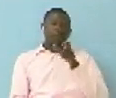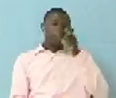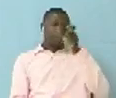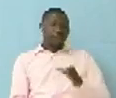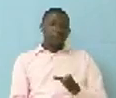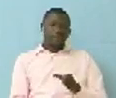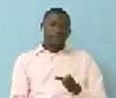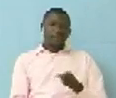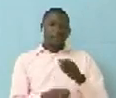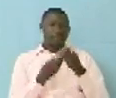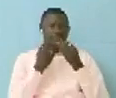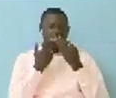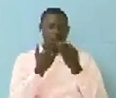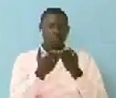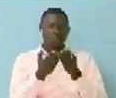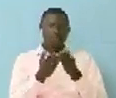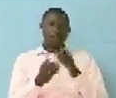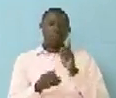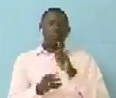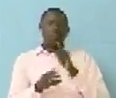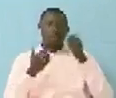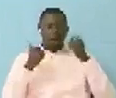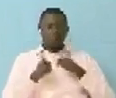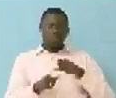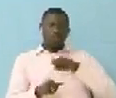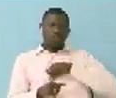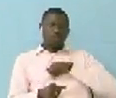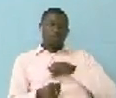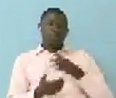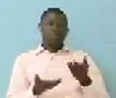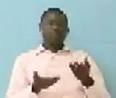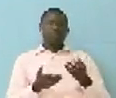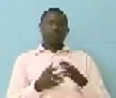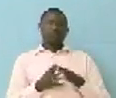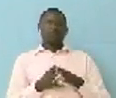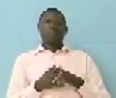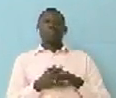The victim said this is what happened to him.